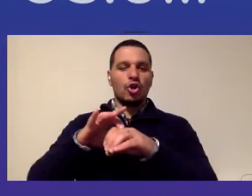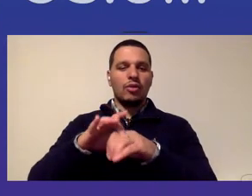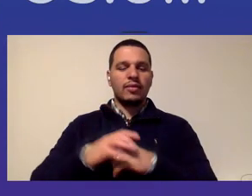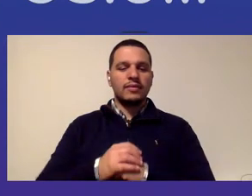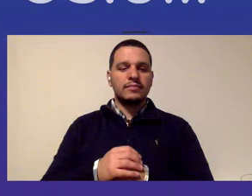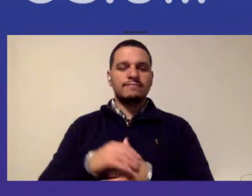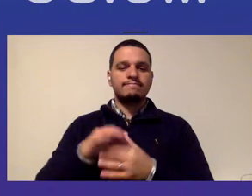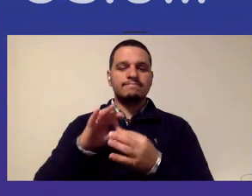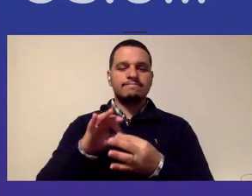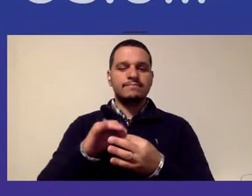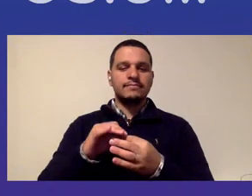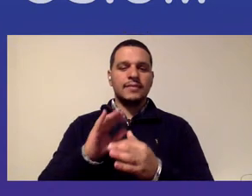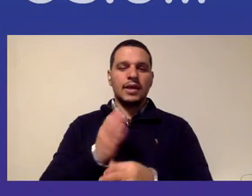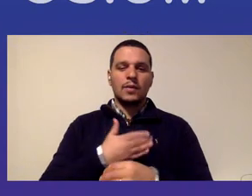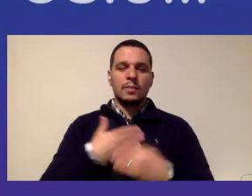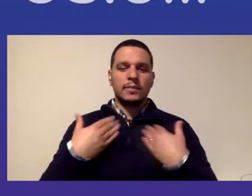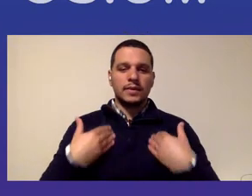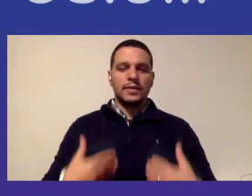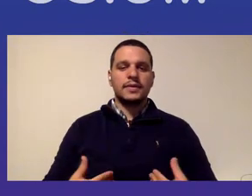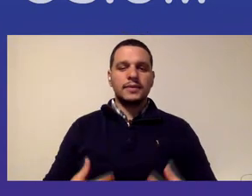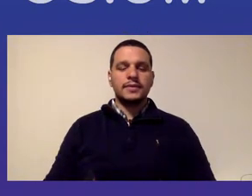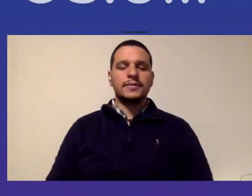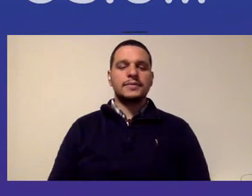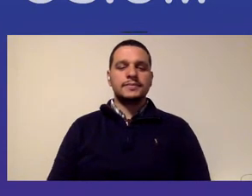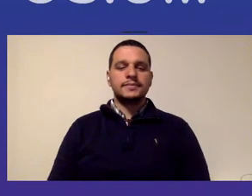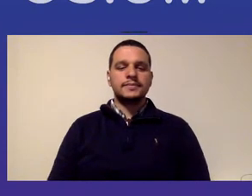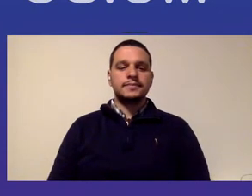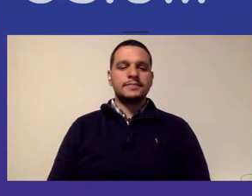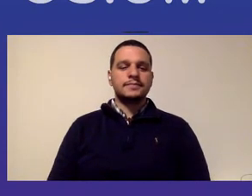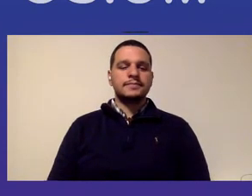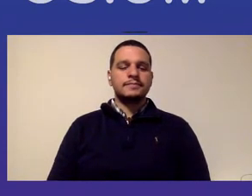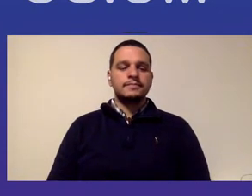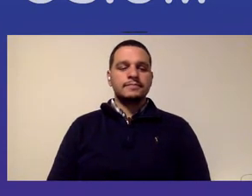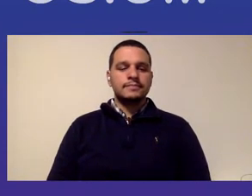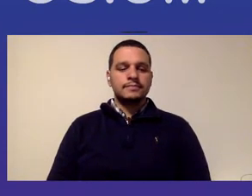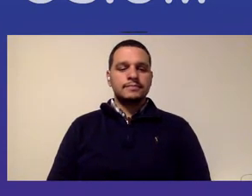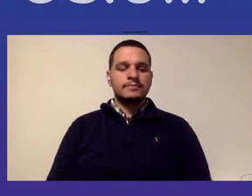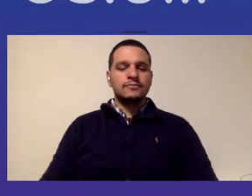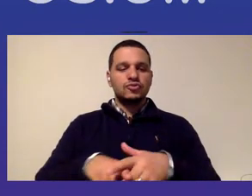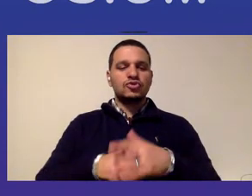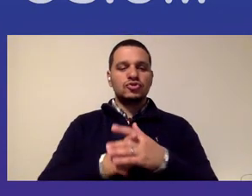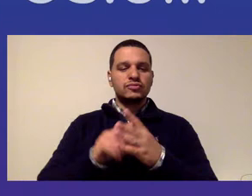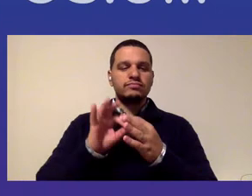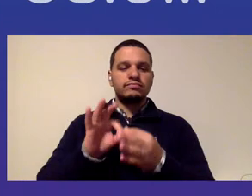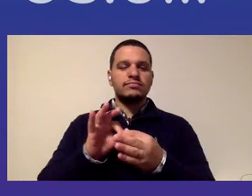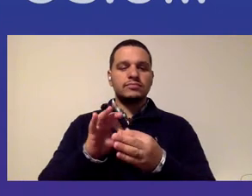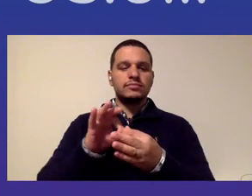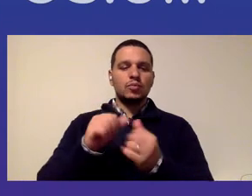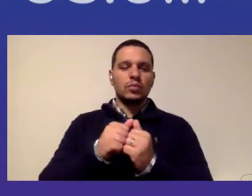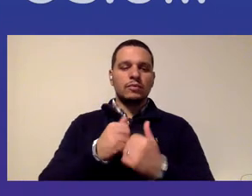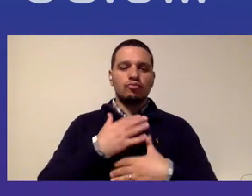our own bodies, and starting to feel the connection to our breath.